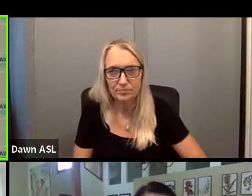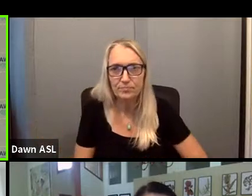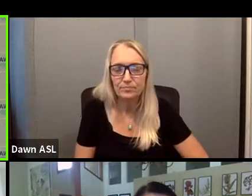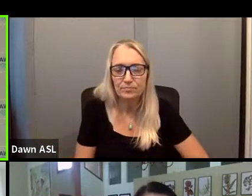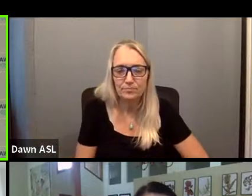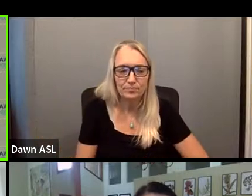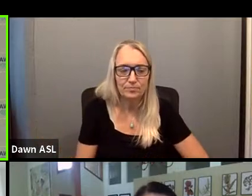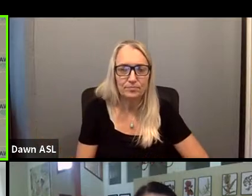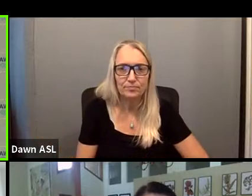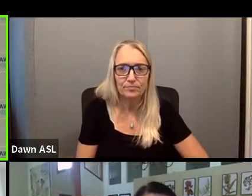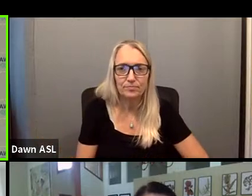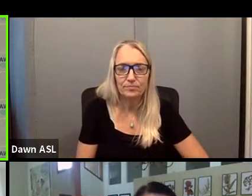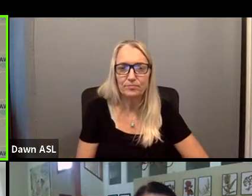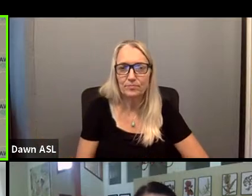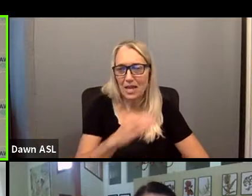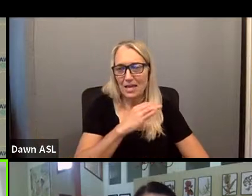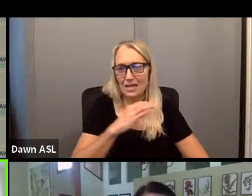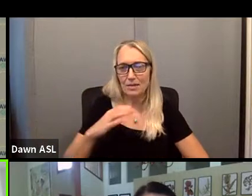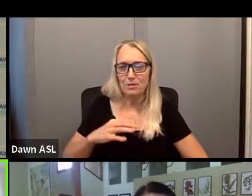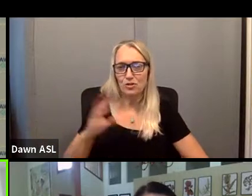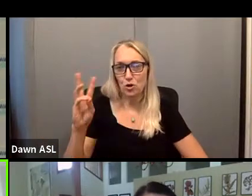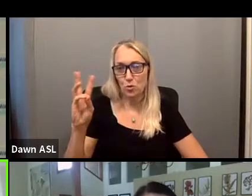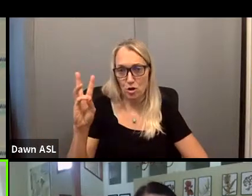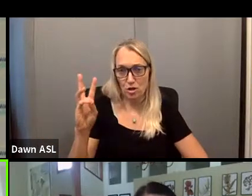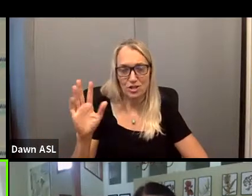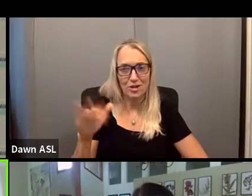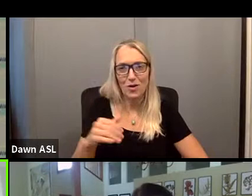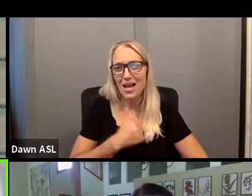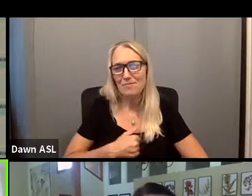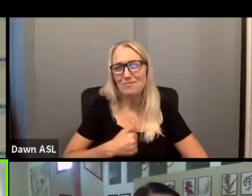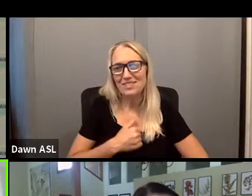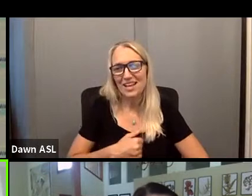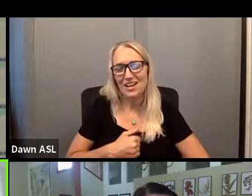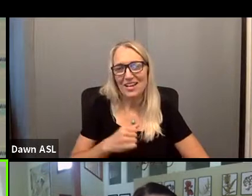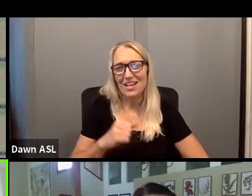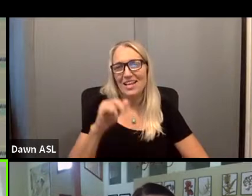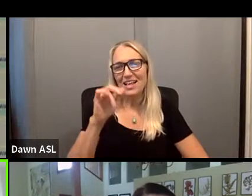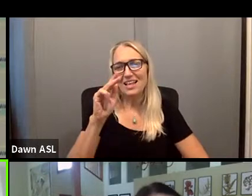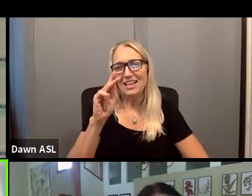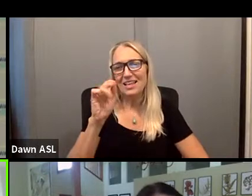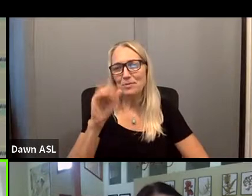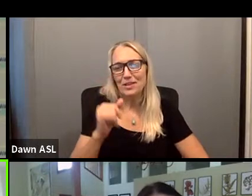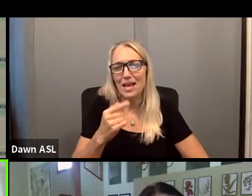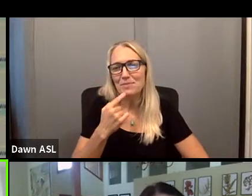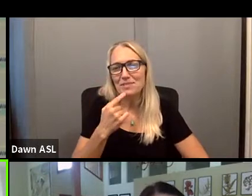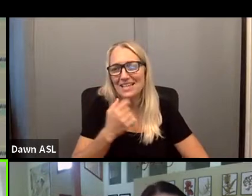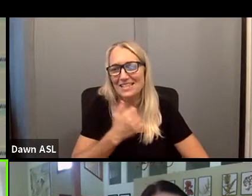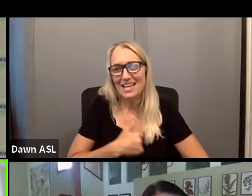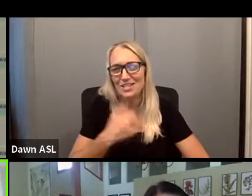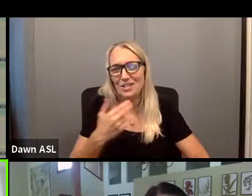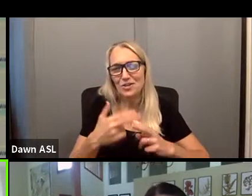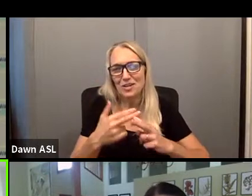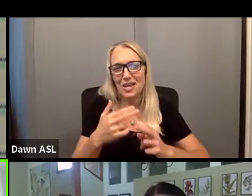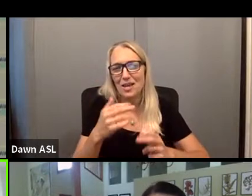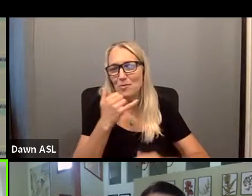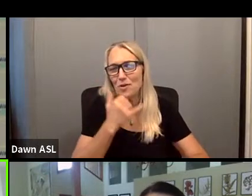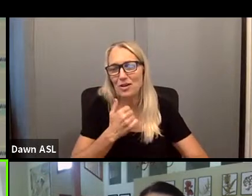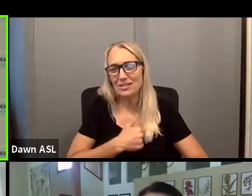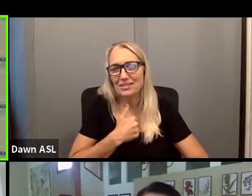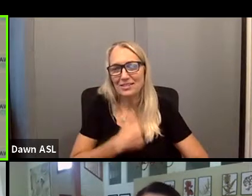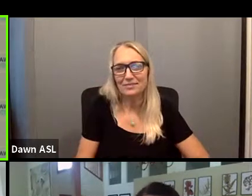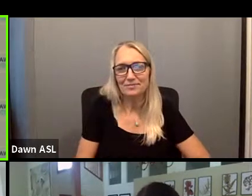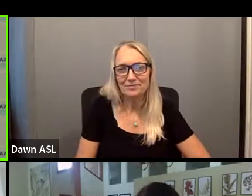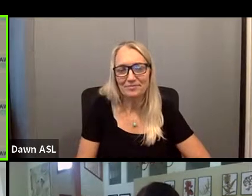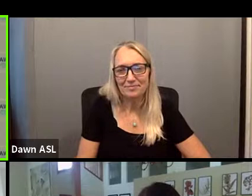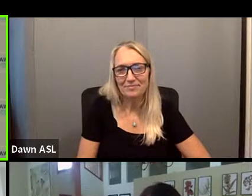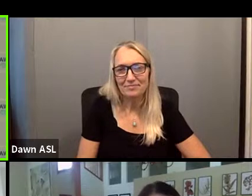No. Commissioner Walkinshaw, do you have more? Lisa, I apologize. I said Kimberly in my remarks, but thank you. Thank you. Thank